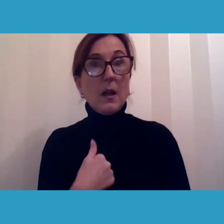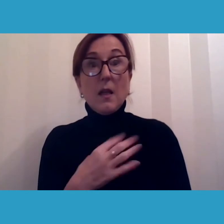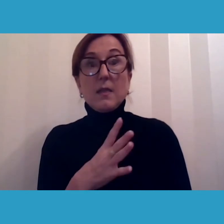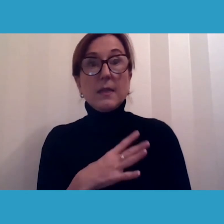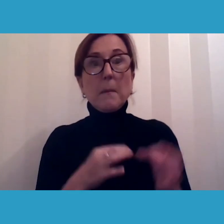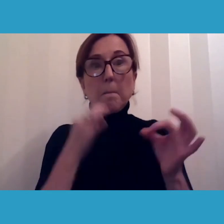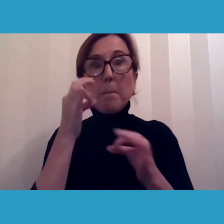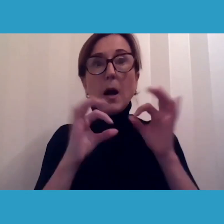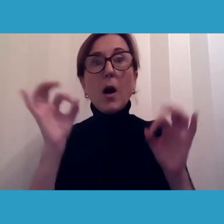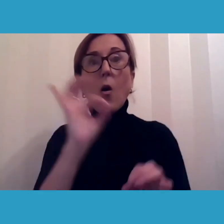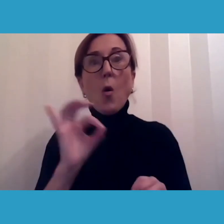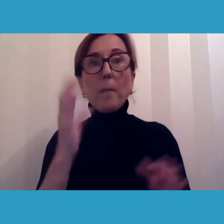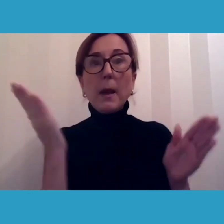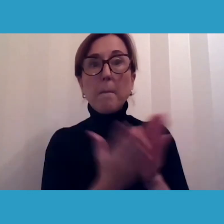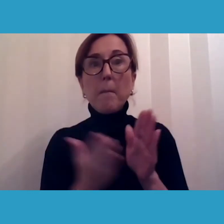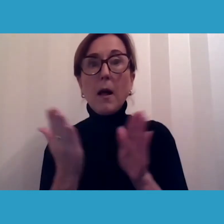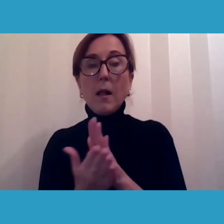make any more mistakes.